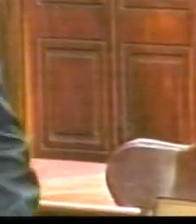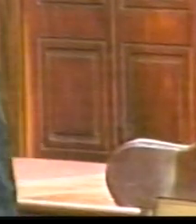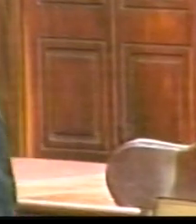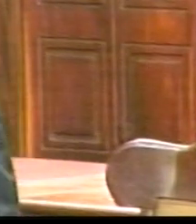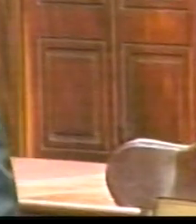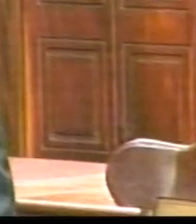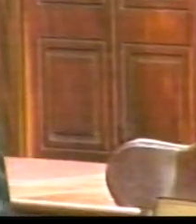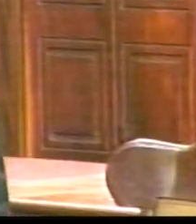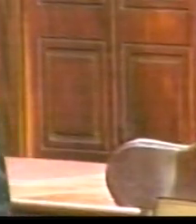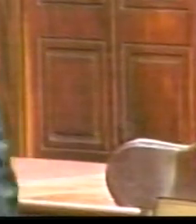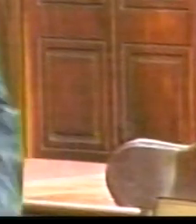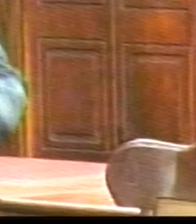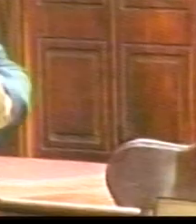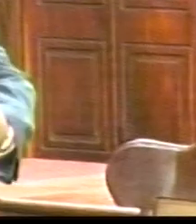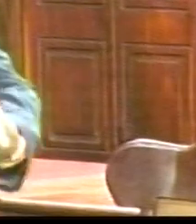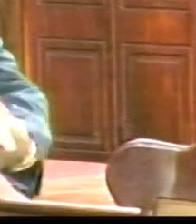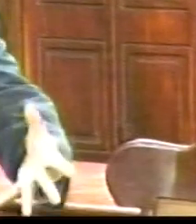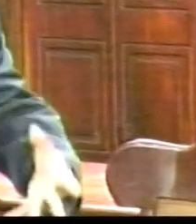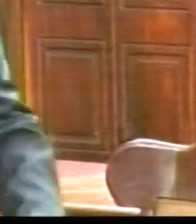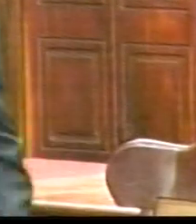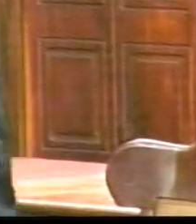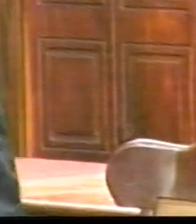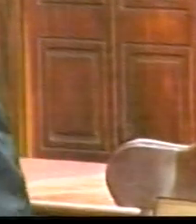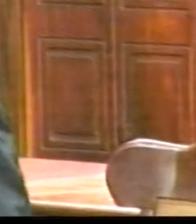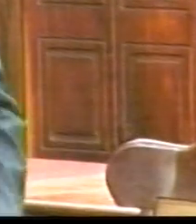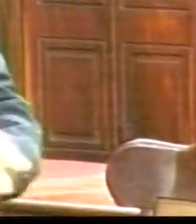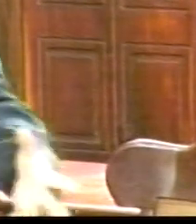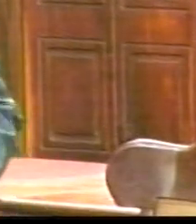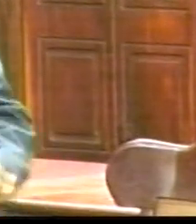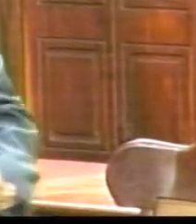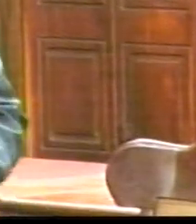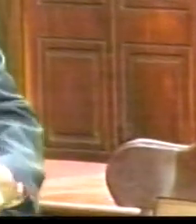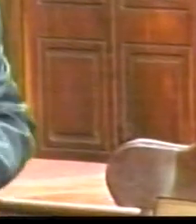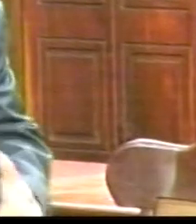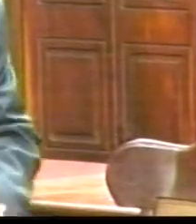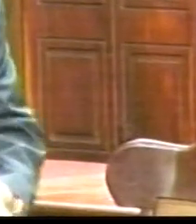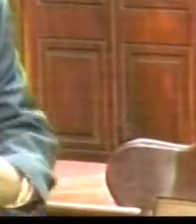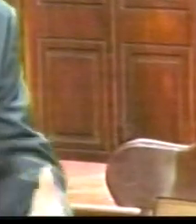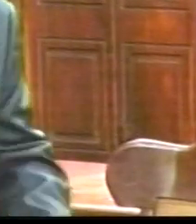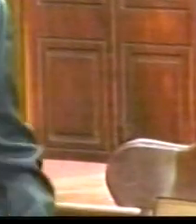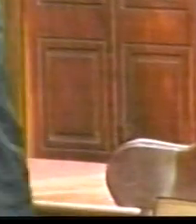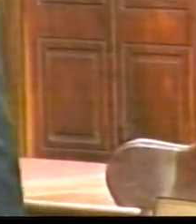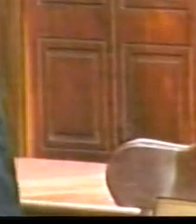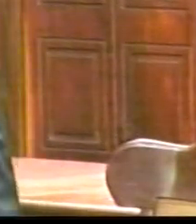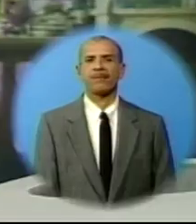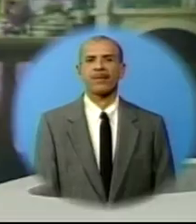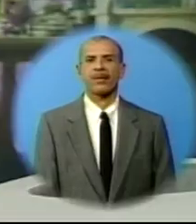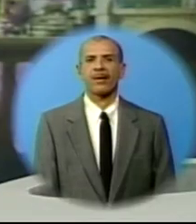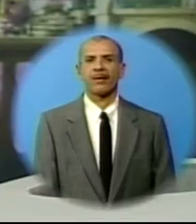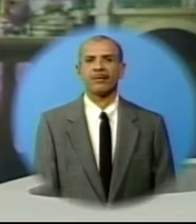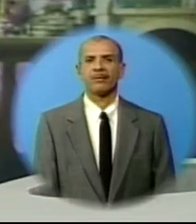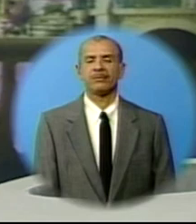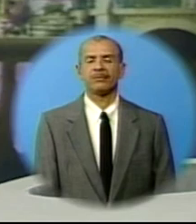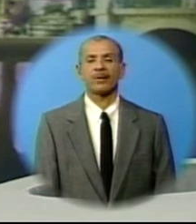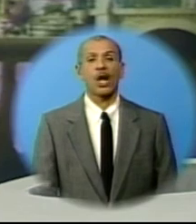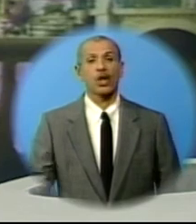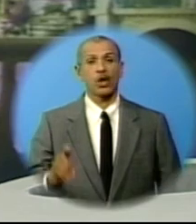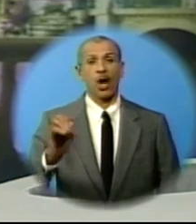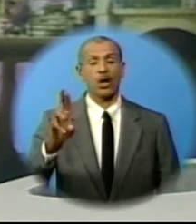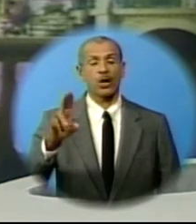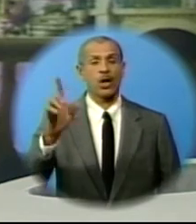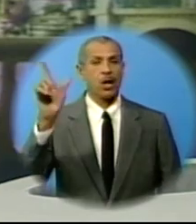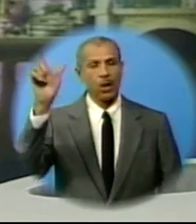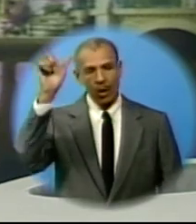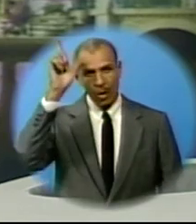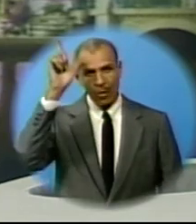technology. So I assure the public today, the government ain't going nowhere with that option. And Dr. Lowe says